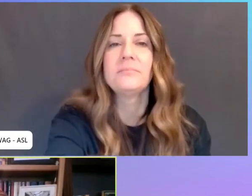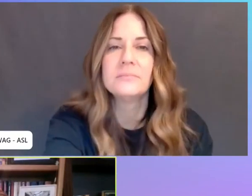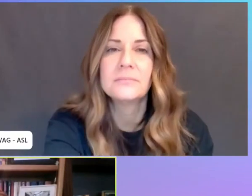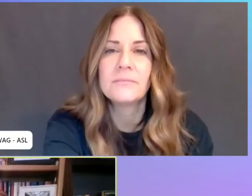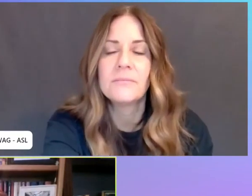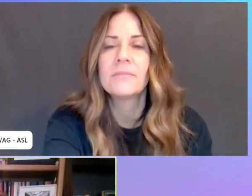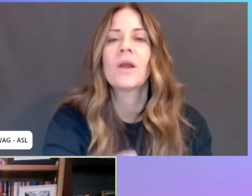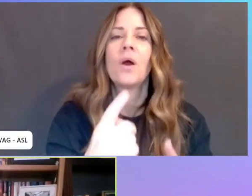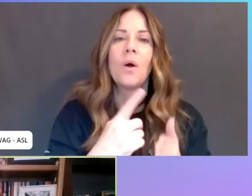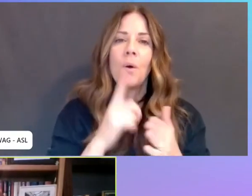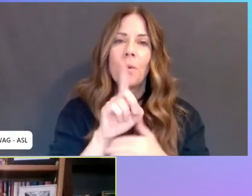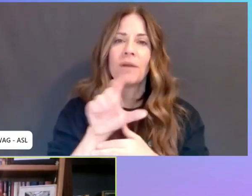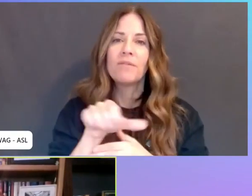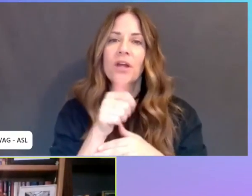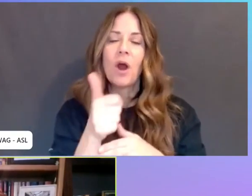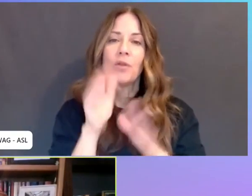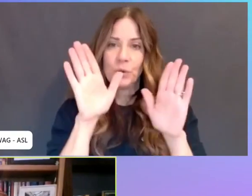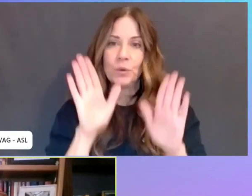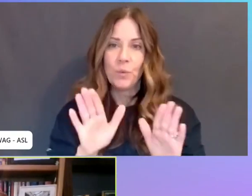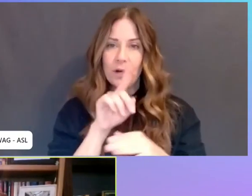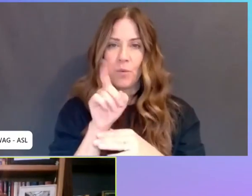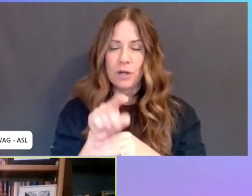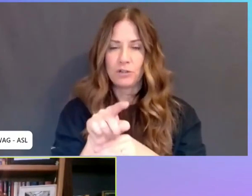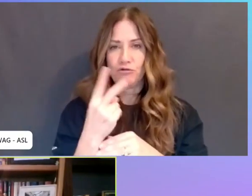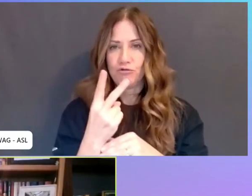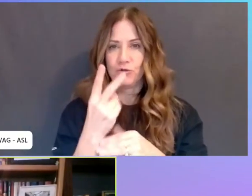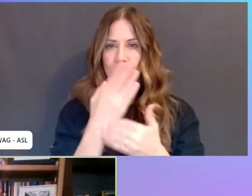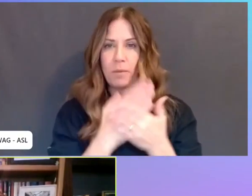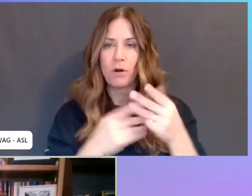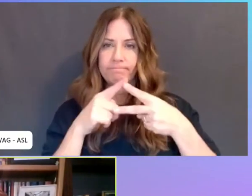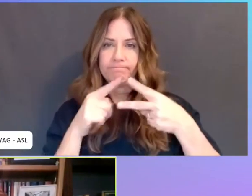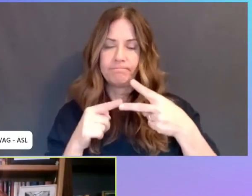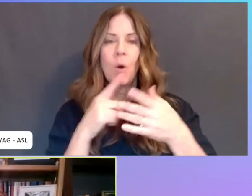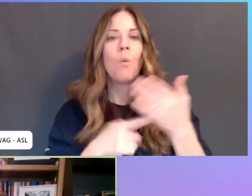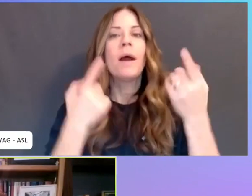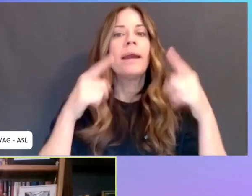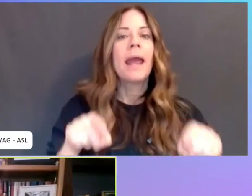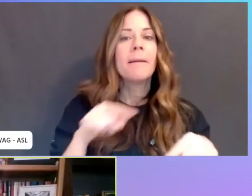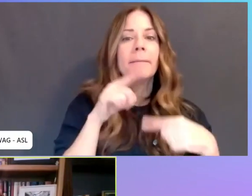One of the great questions, and it's two-part, was what happens when the